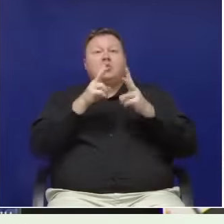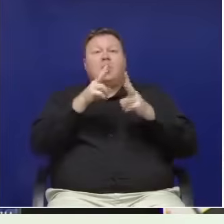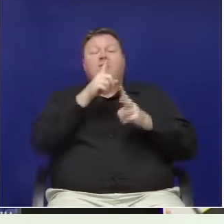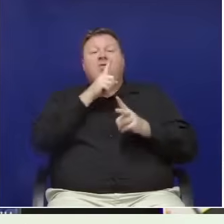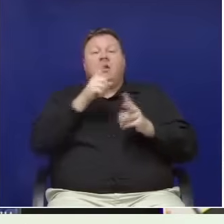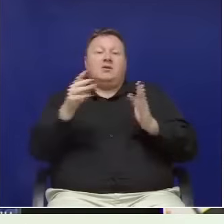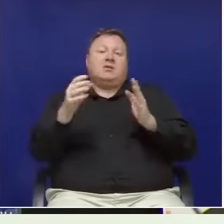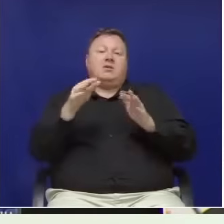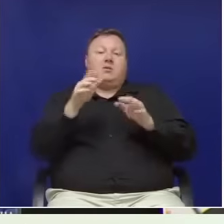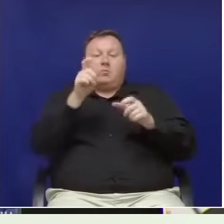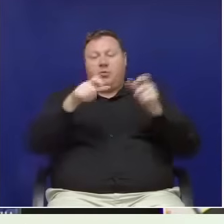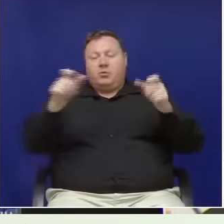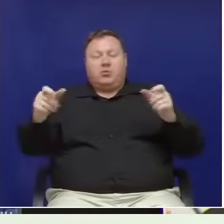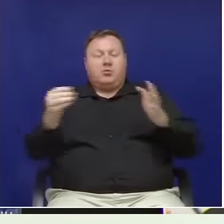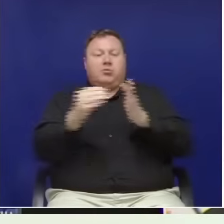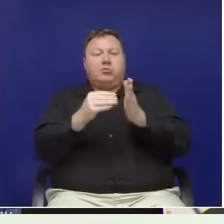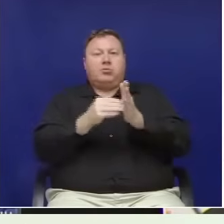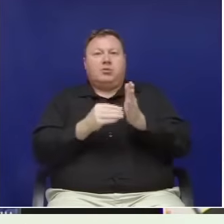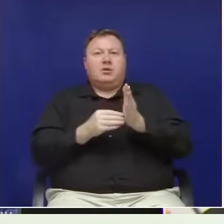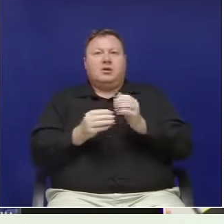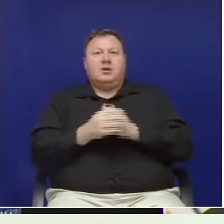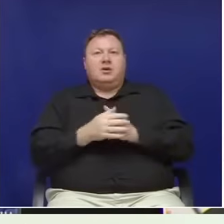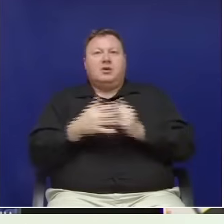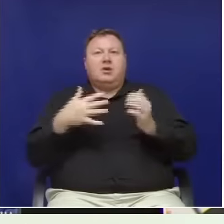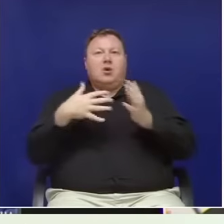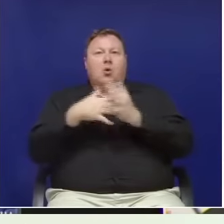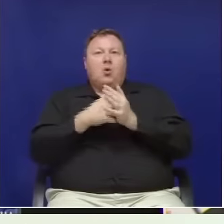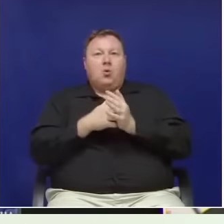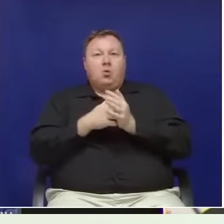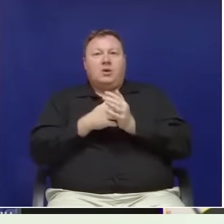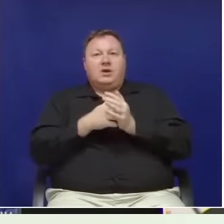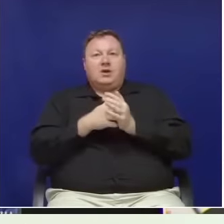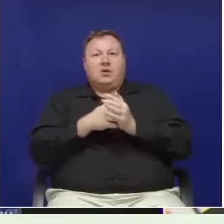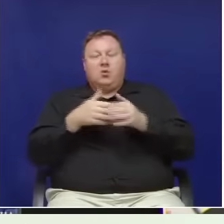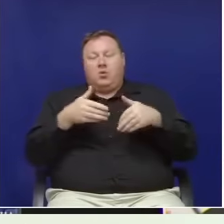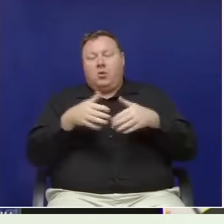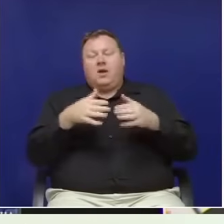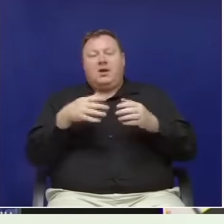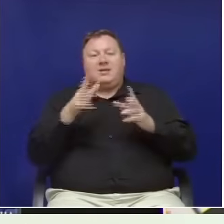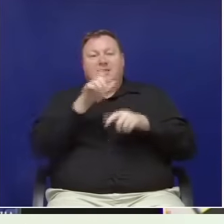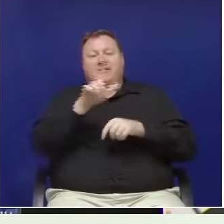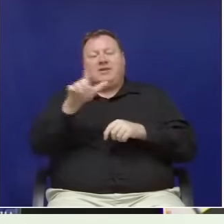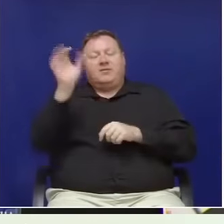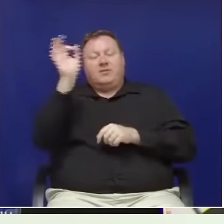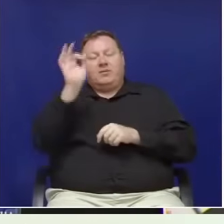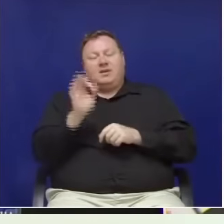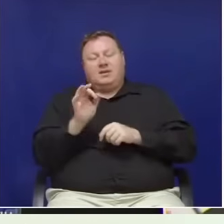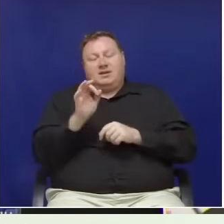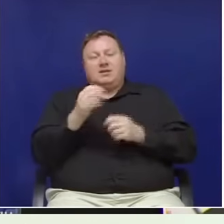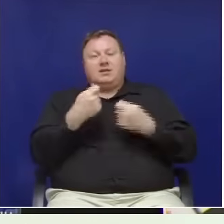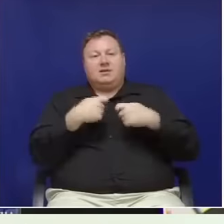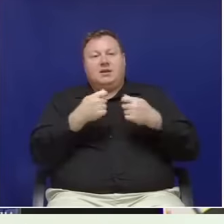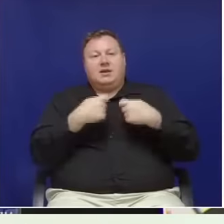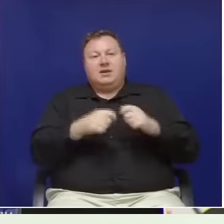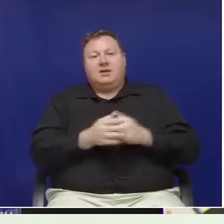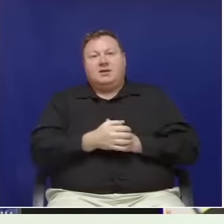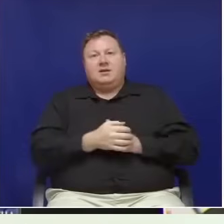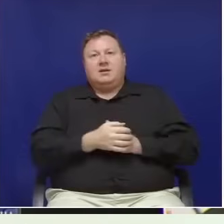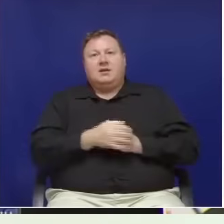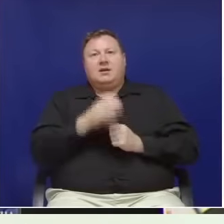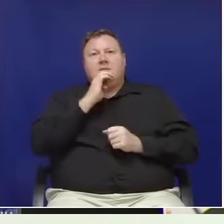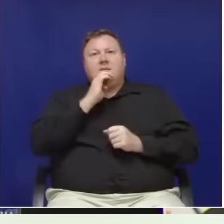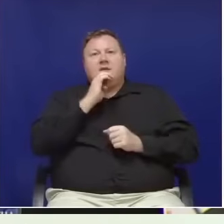already accounts for over 70% of its spending, leaving only 9.3 billion for all other